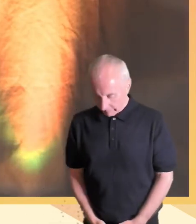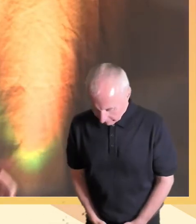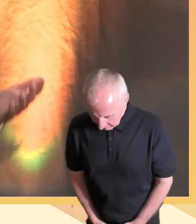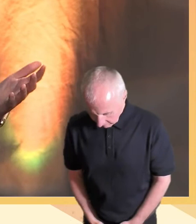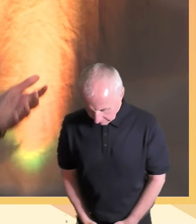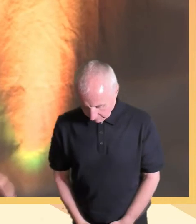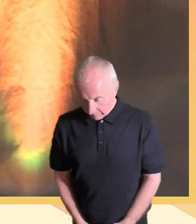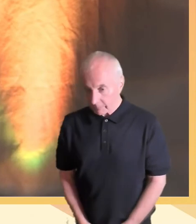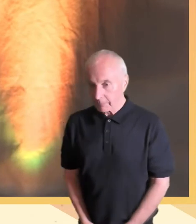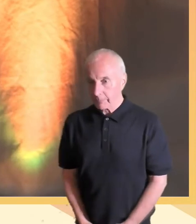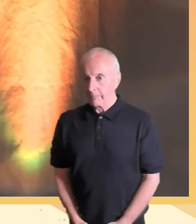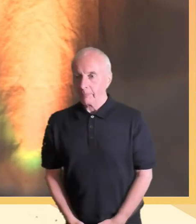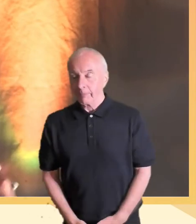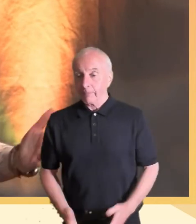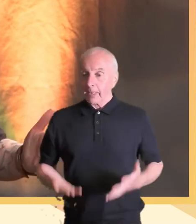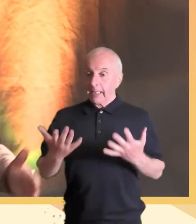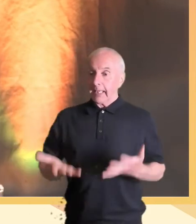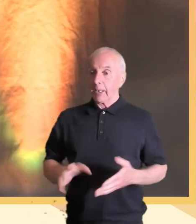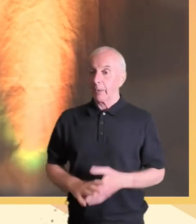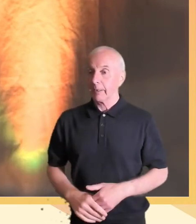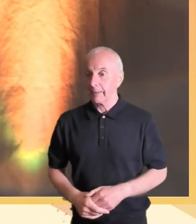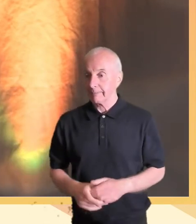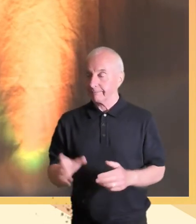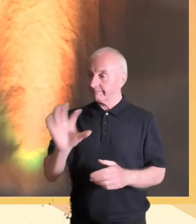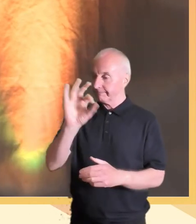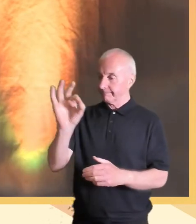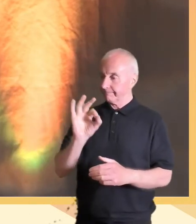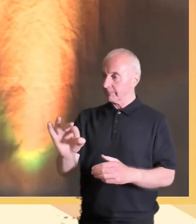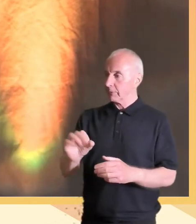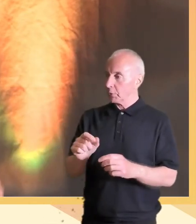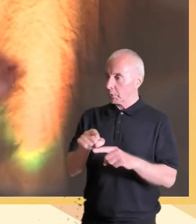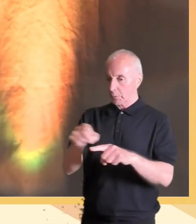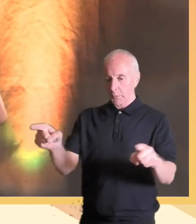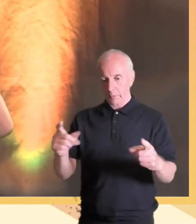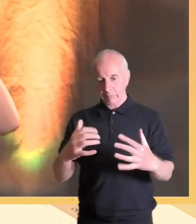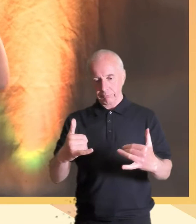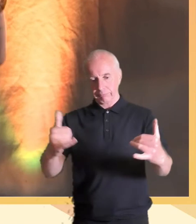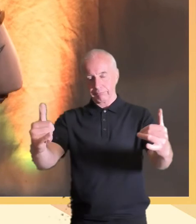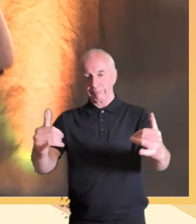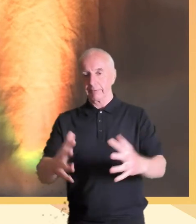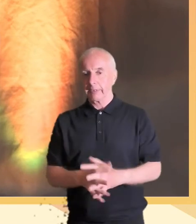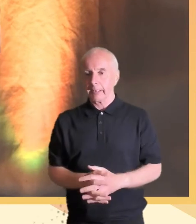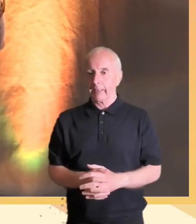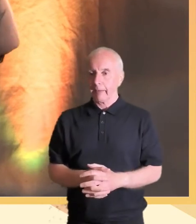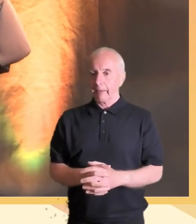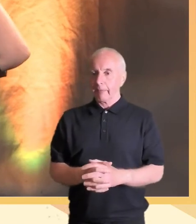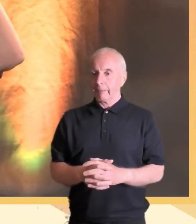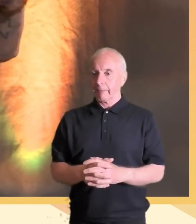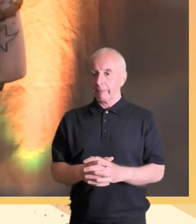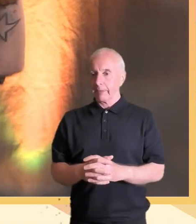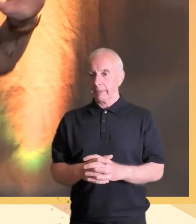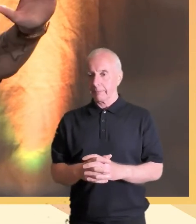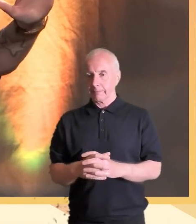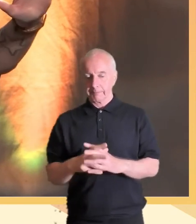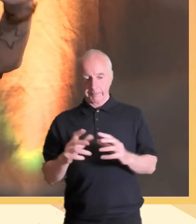Okay, now I get the really fun part. So the first two questions are to the congregation. So if you can remain looking out that way, because they're making